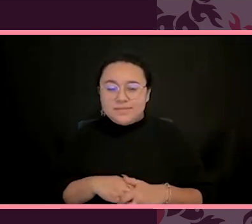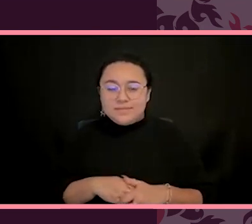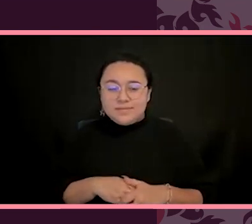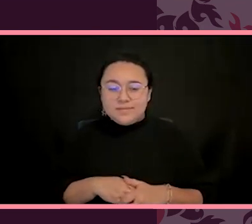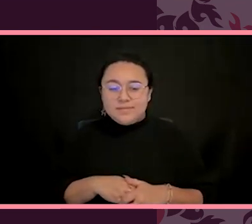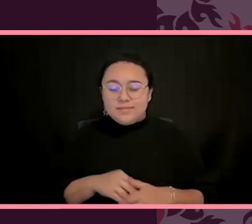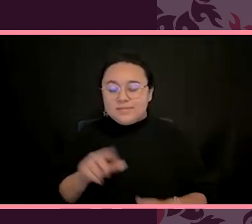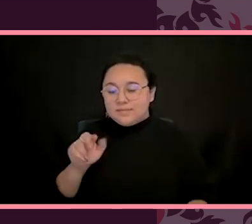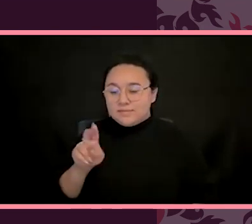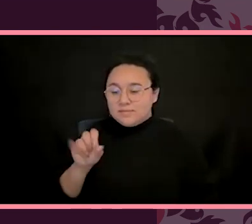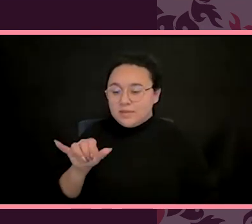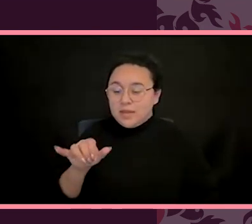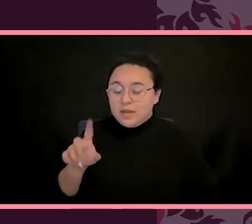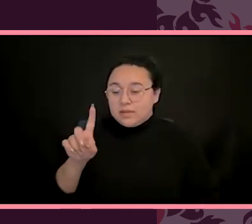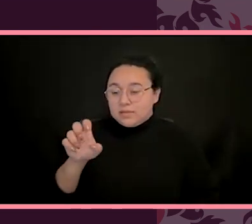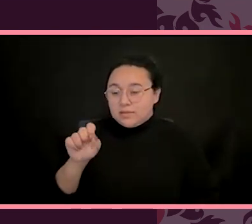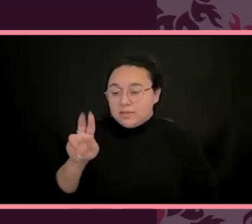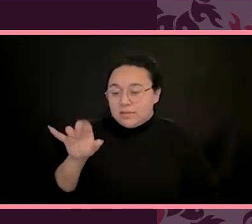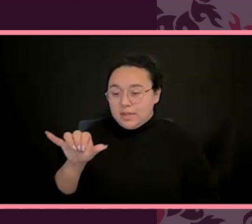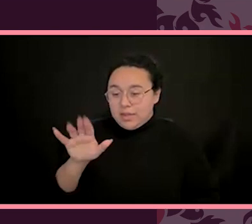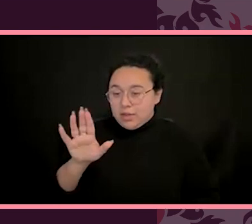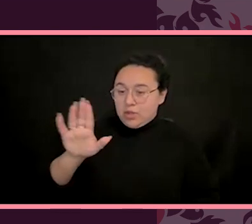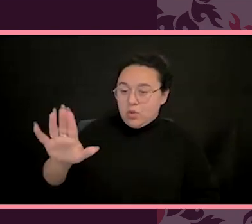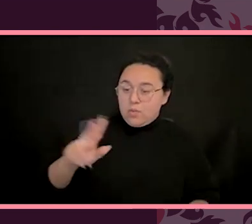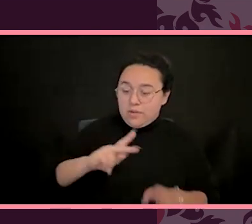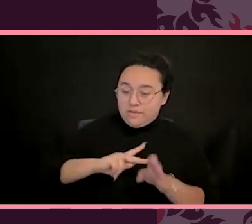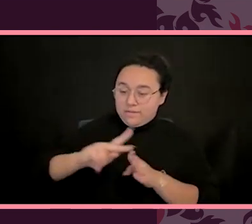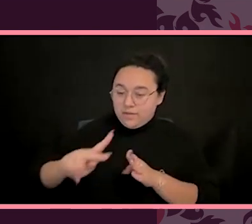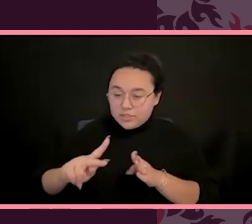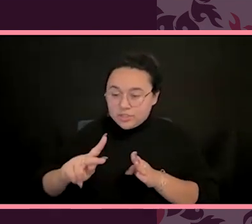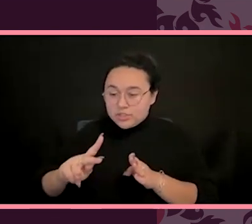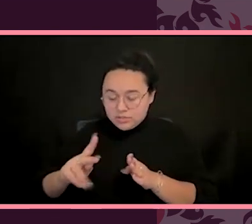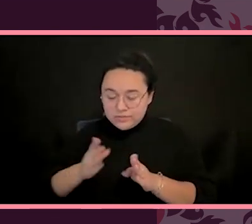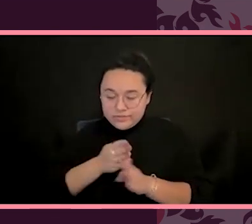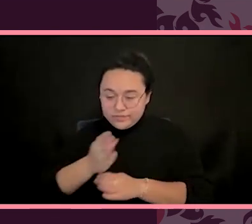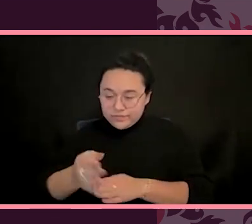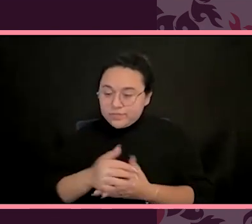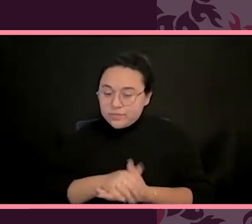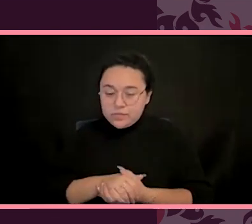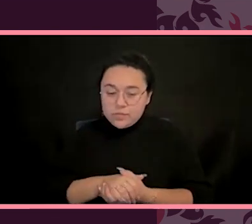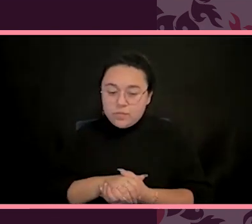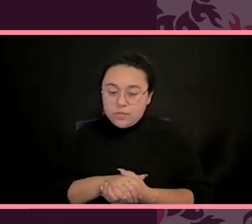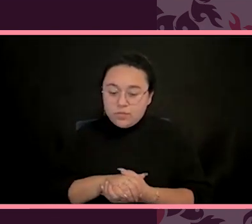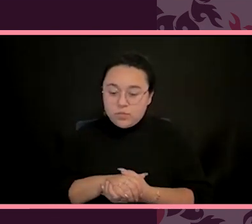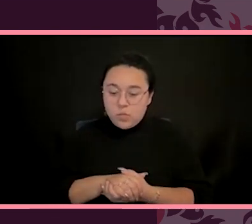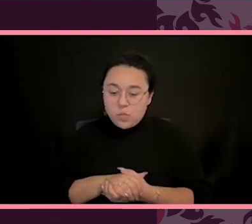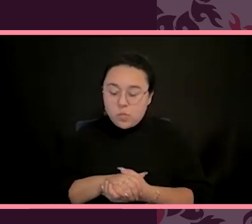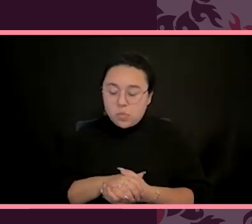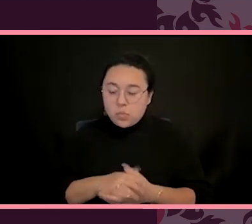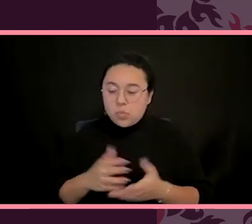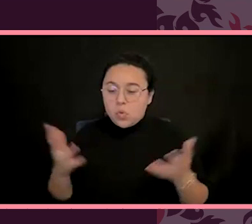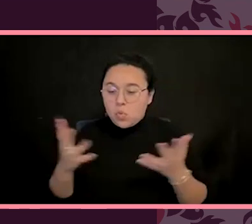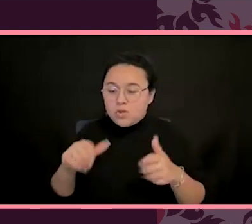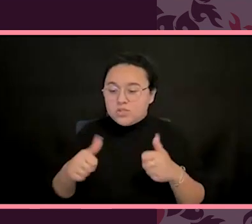This is Lindsey. Destiny, in your professional capacity, what can be then